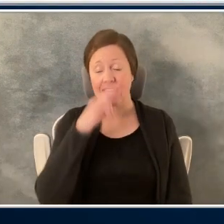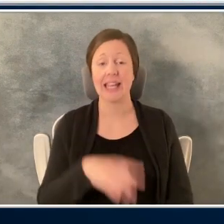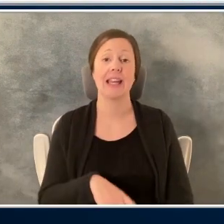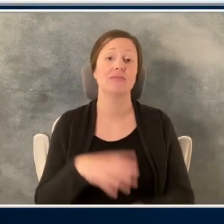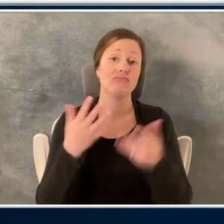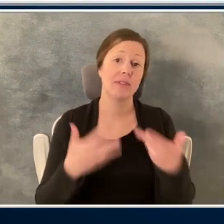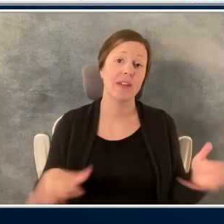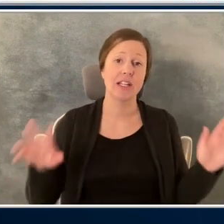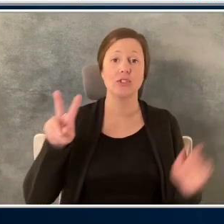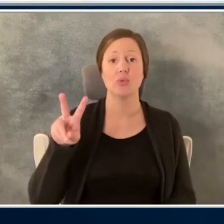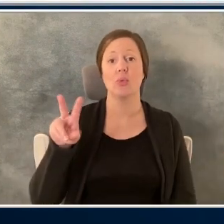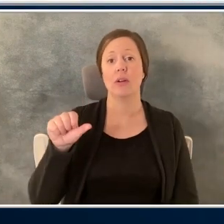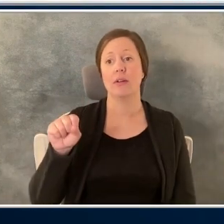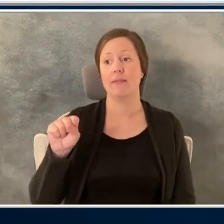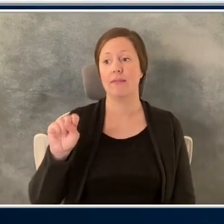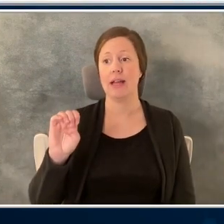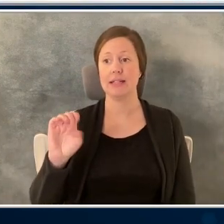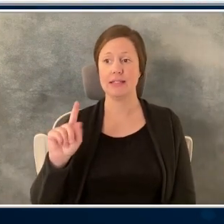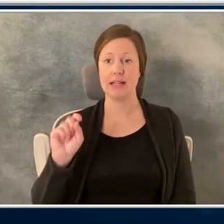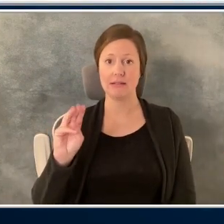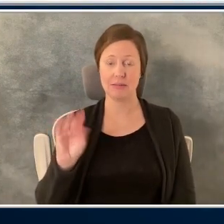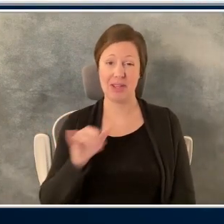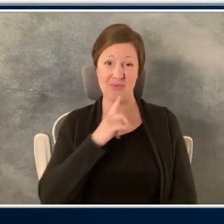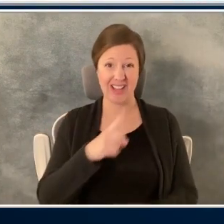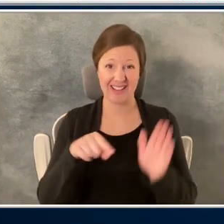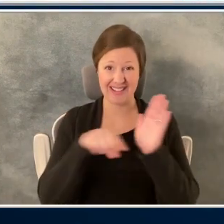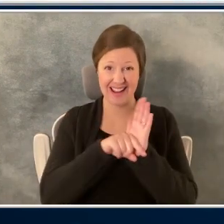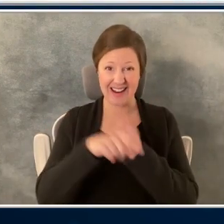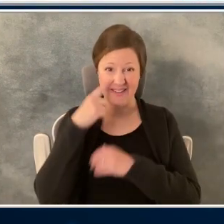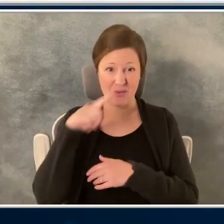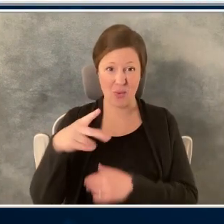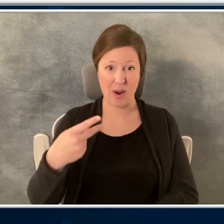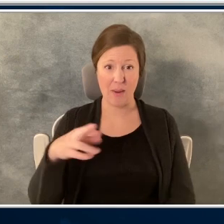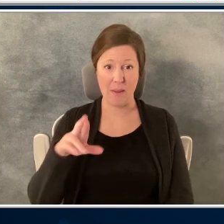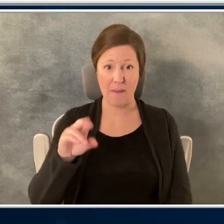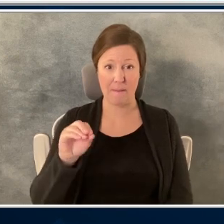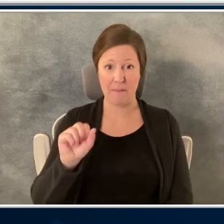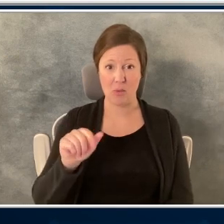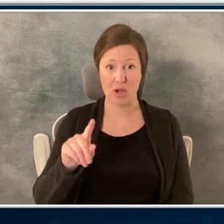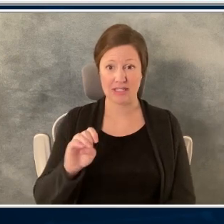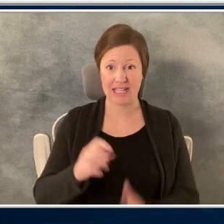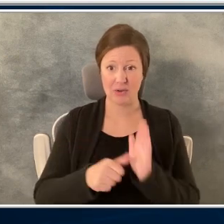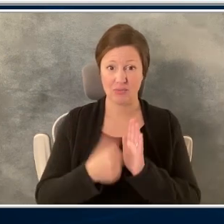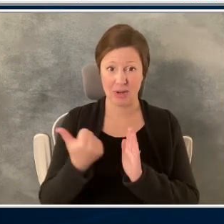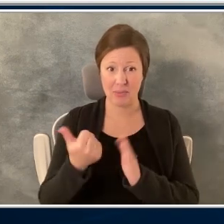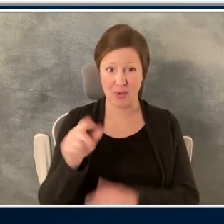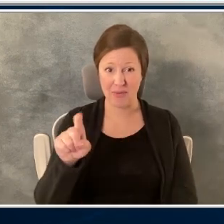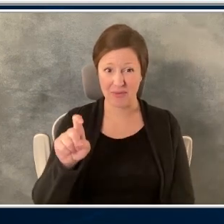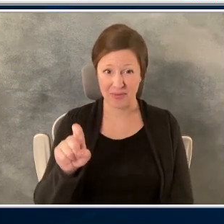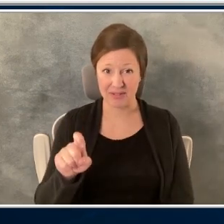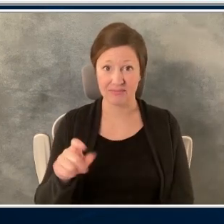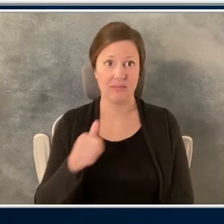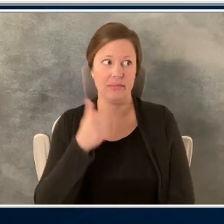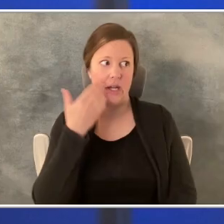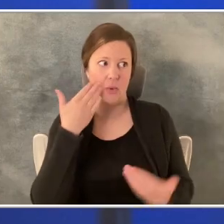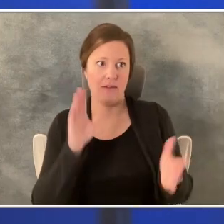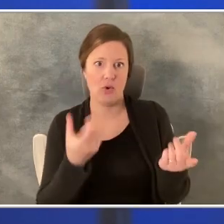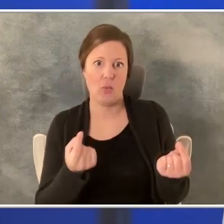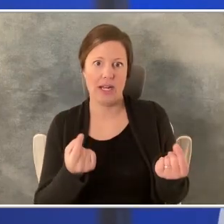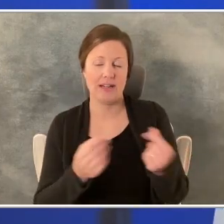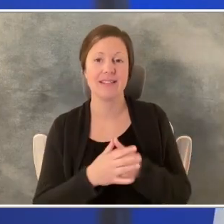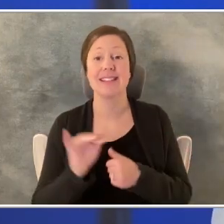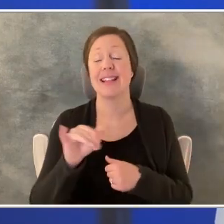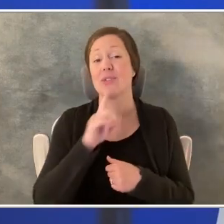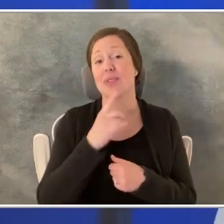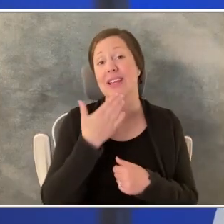much drawback to having your prostate removed? He says, I'm realizing this morning that I don't even really know what the prostate actually does. That's a great question. So first